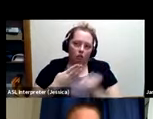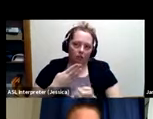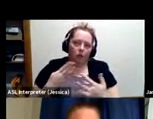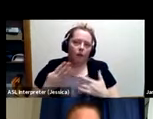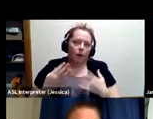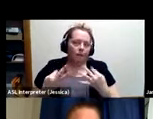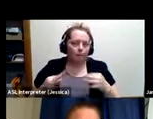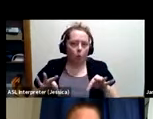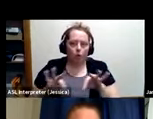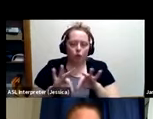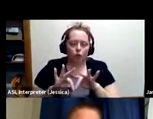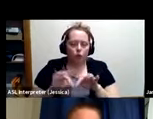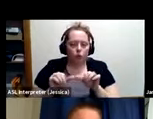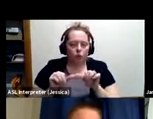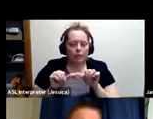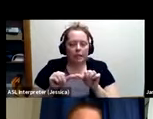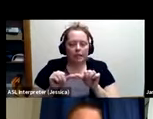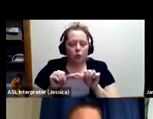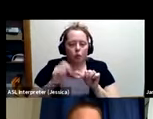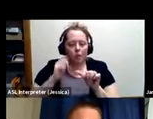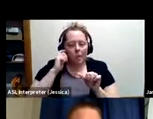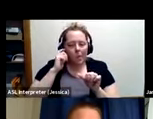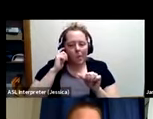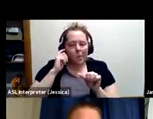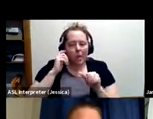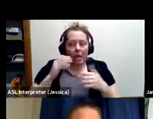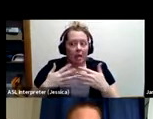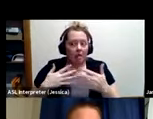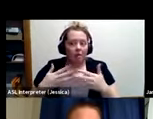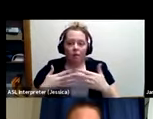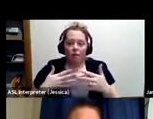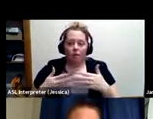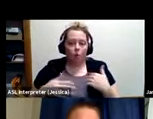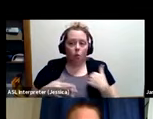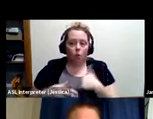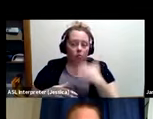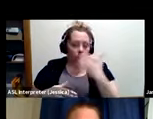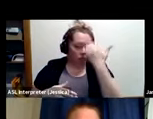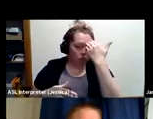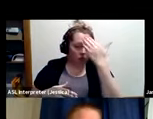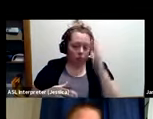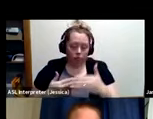continue, even in the face of not really knowing how our work will look